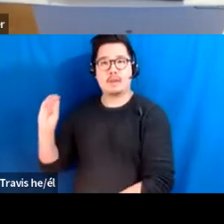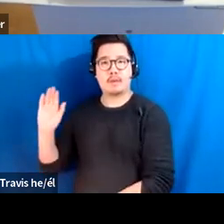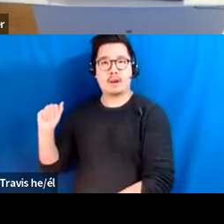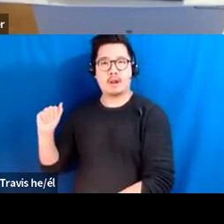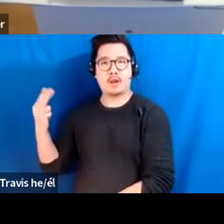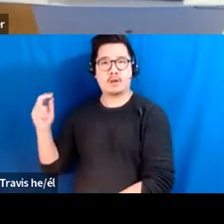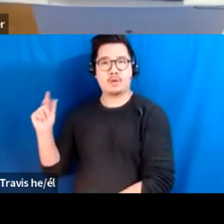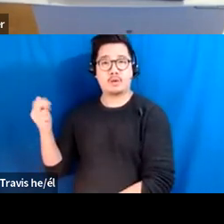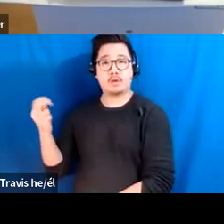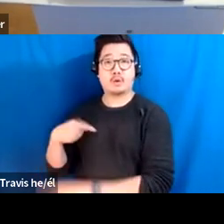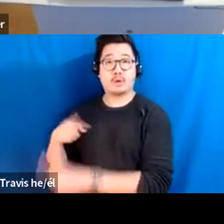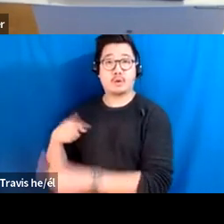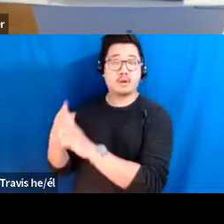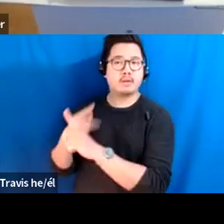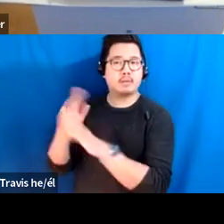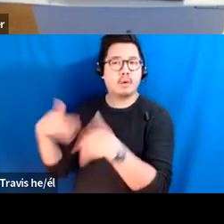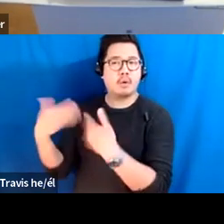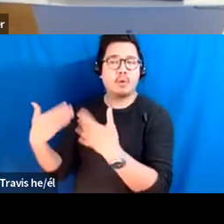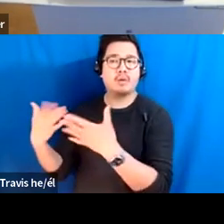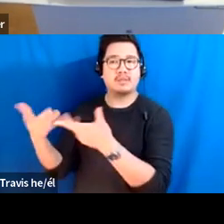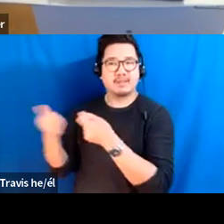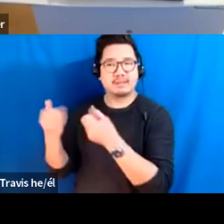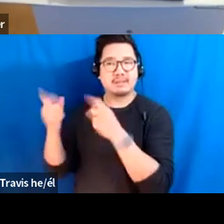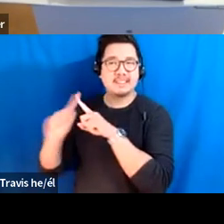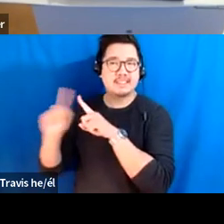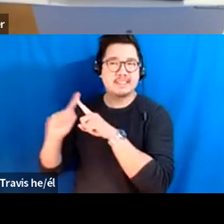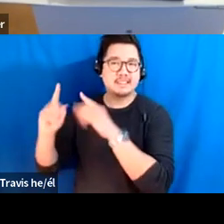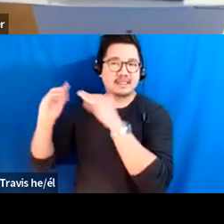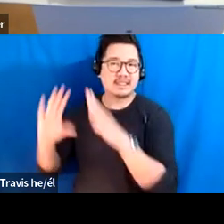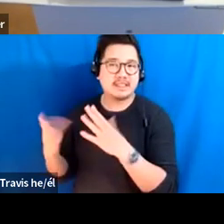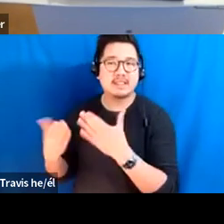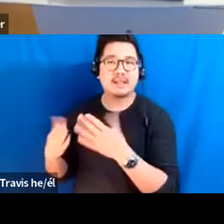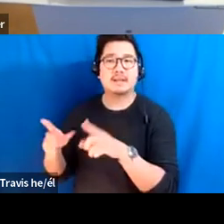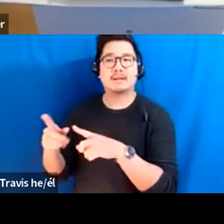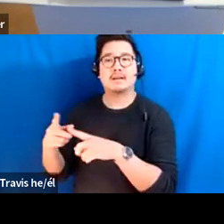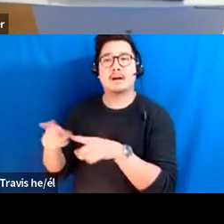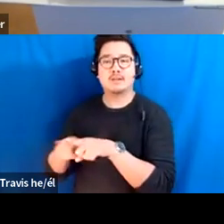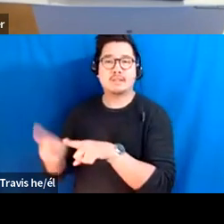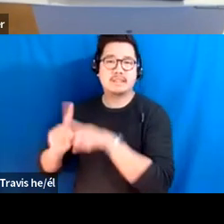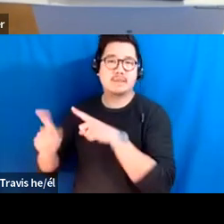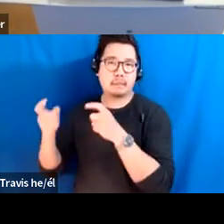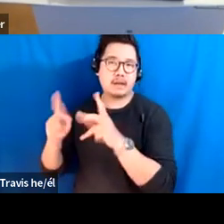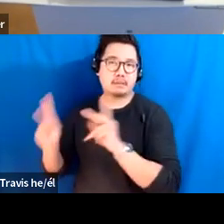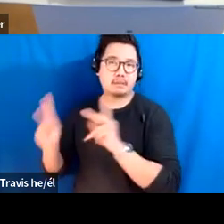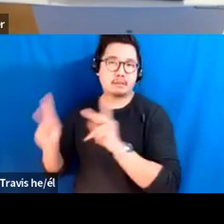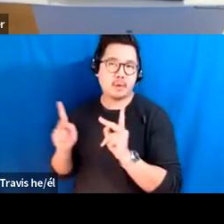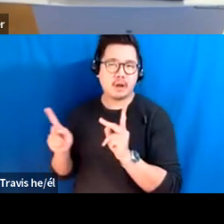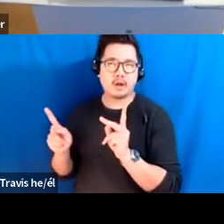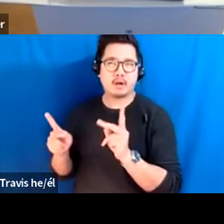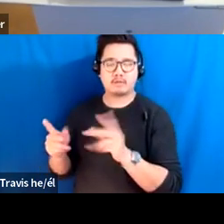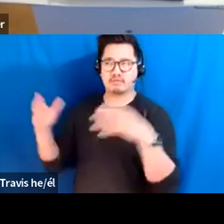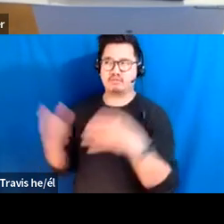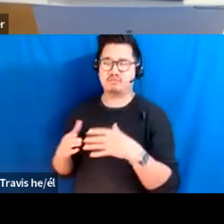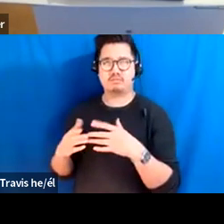involves a significant number of educators in a joint committee of btu and and management folks who are really thinking through what do we want assessment to look